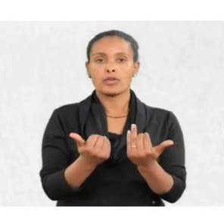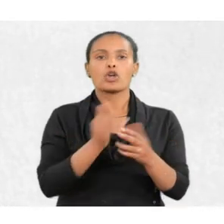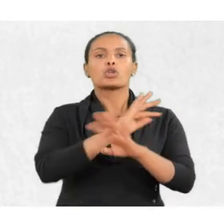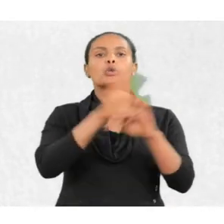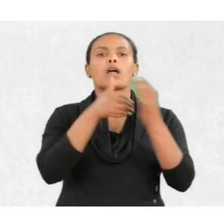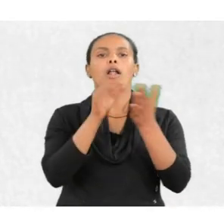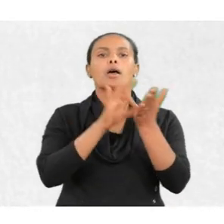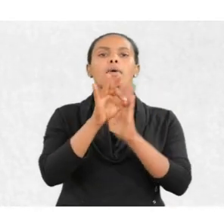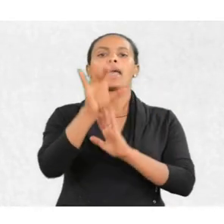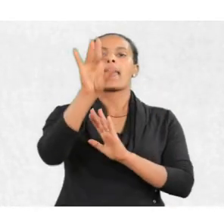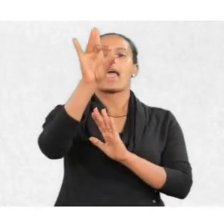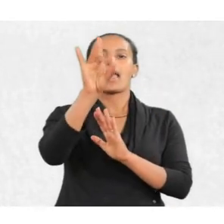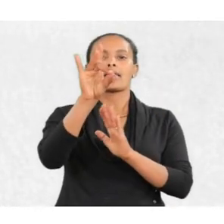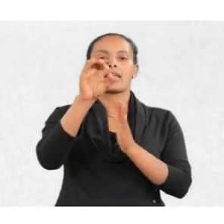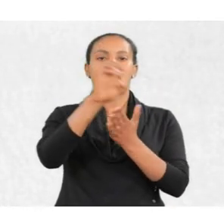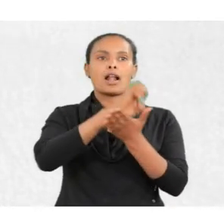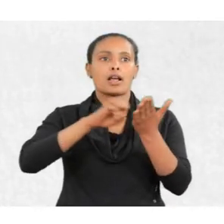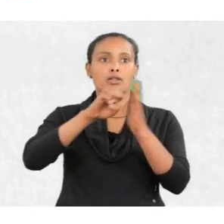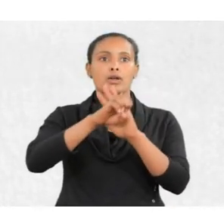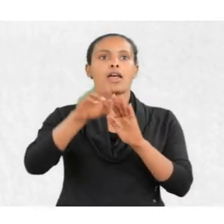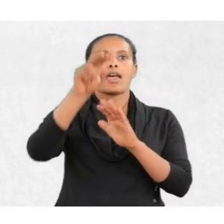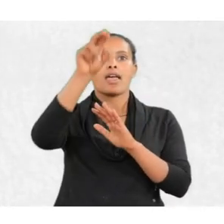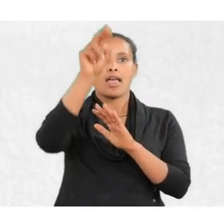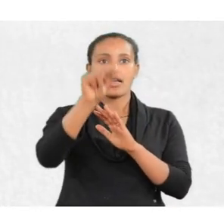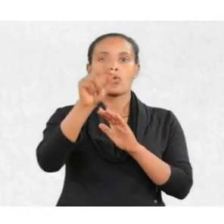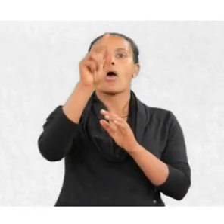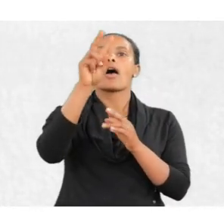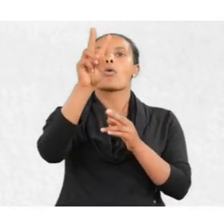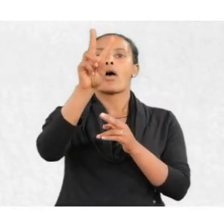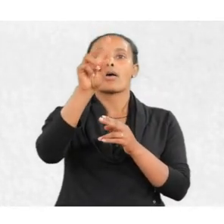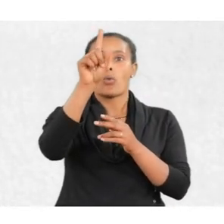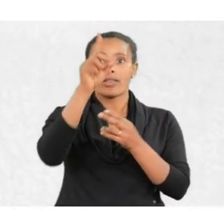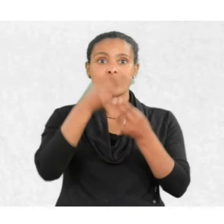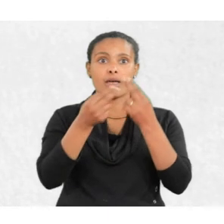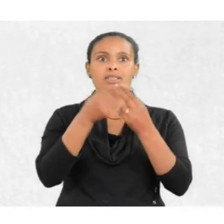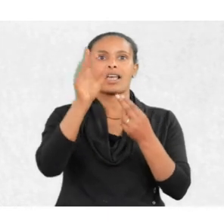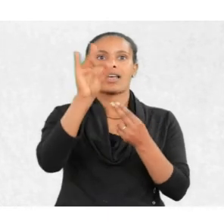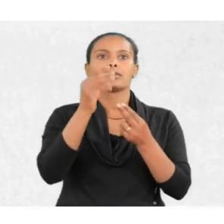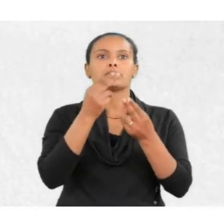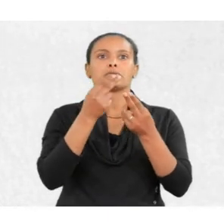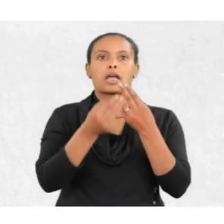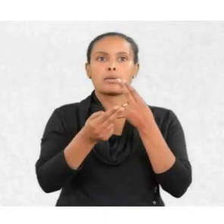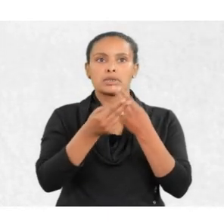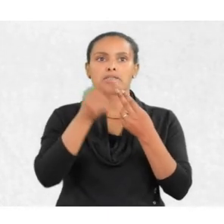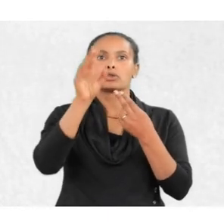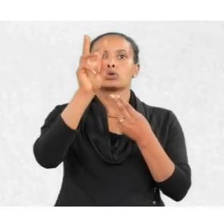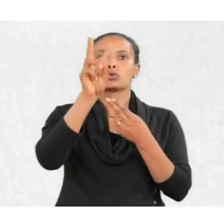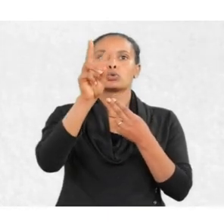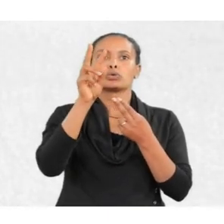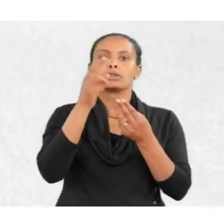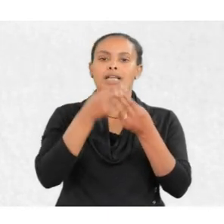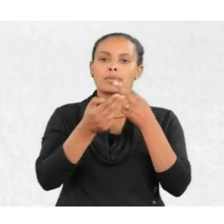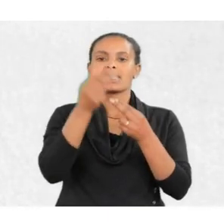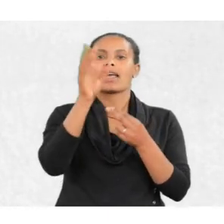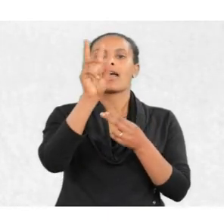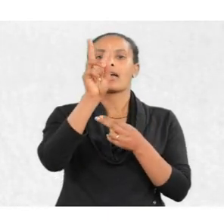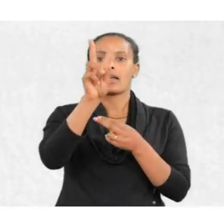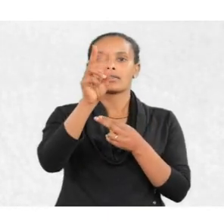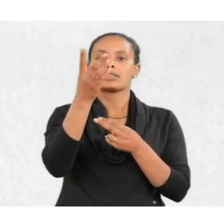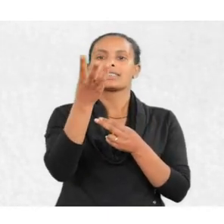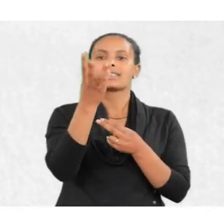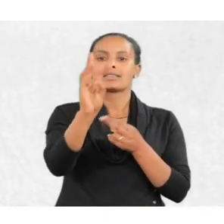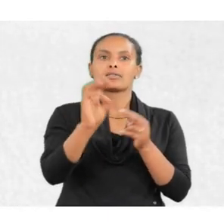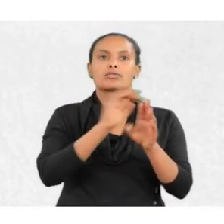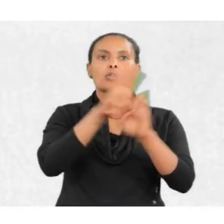total number of 8 electrons, N, equal 1 times 8 is 8, plus 2 times 8 is 16, equal